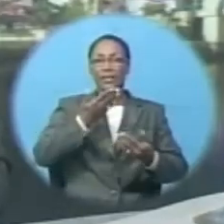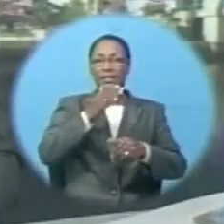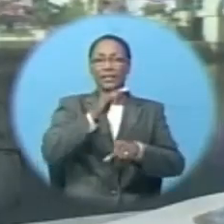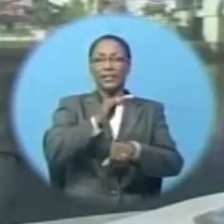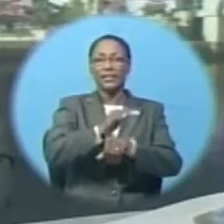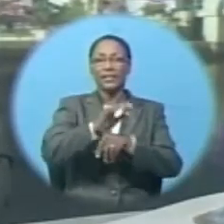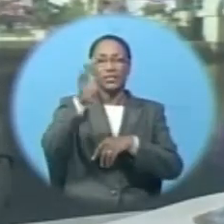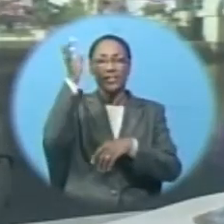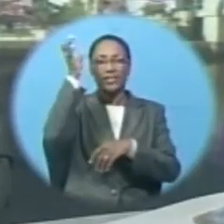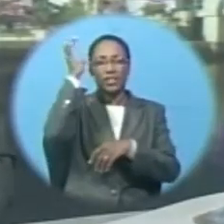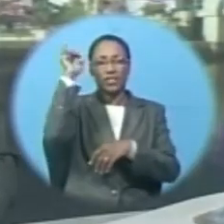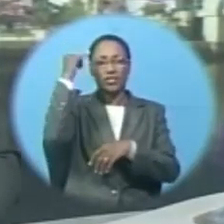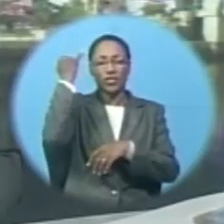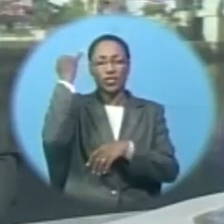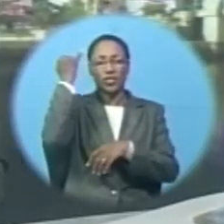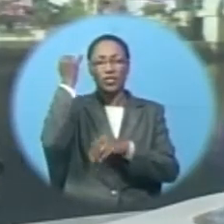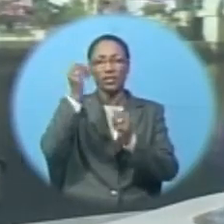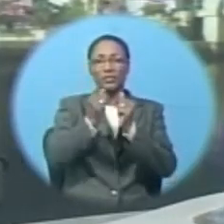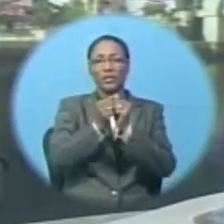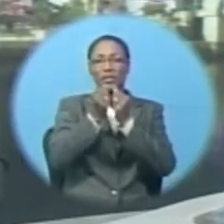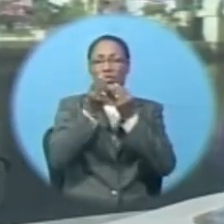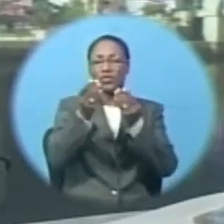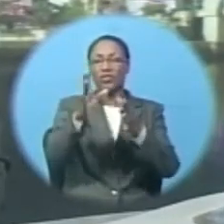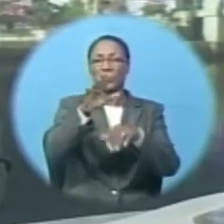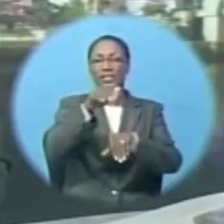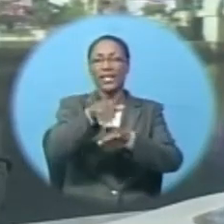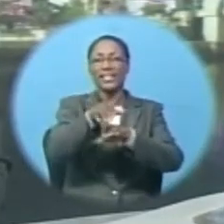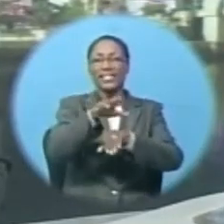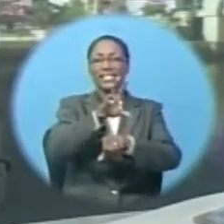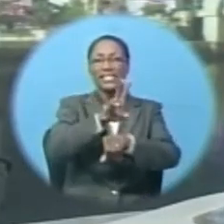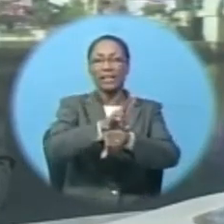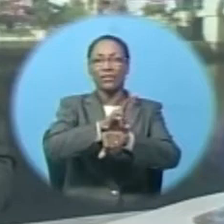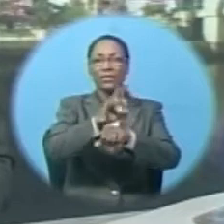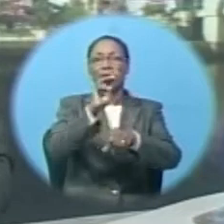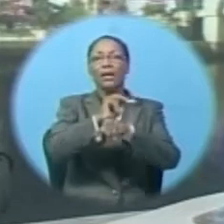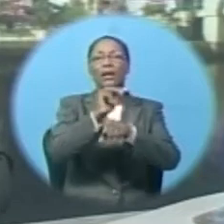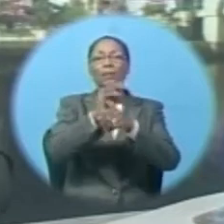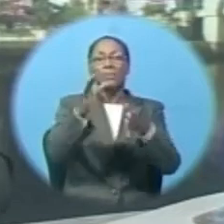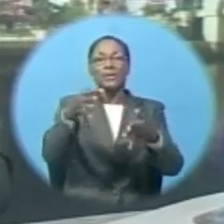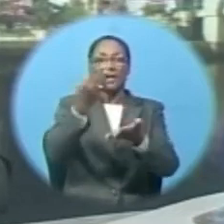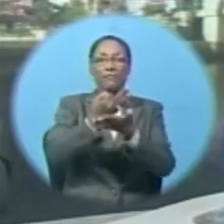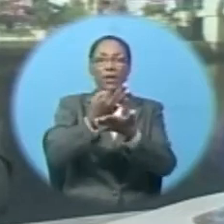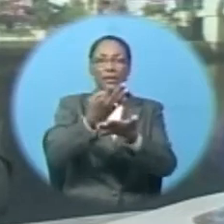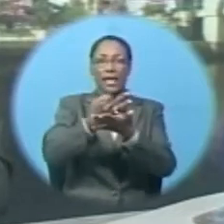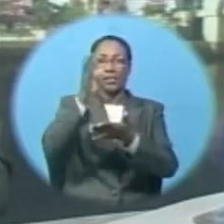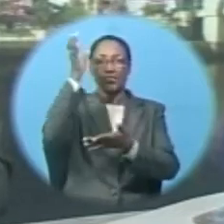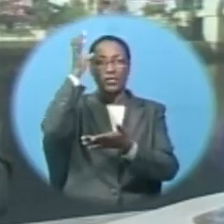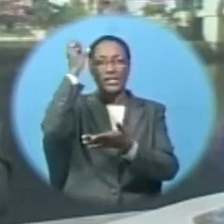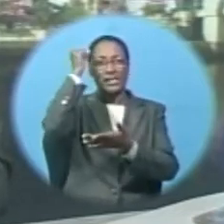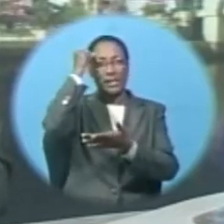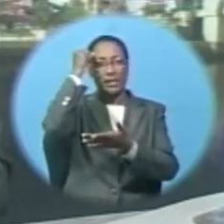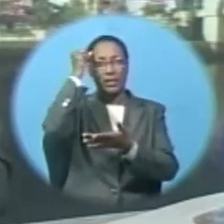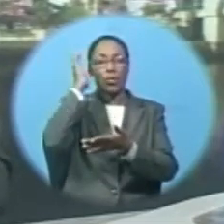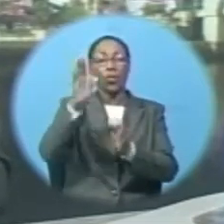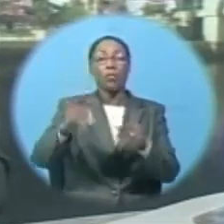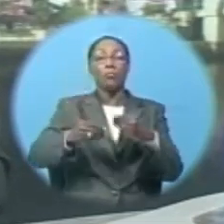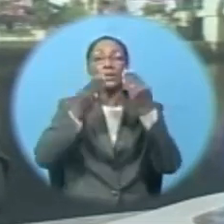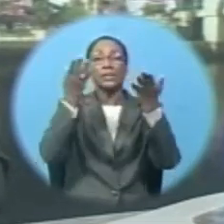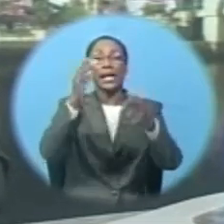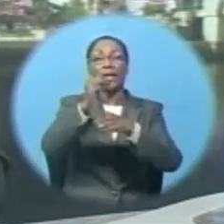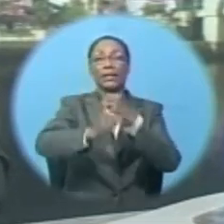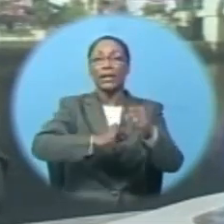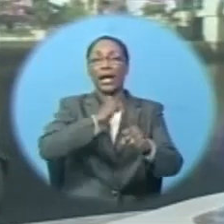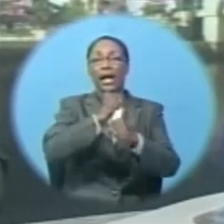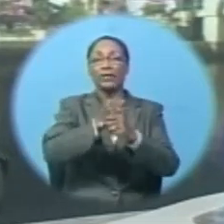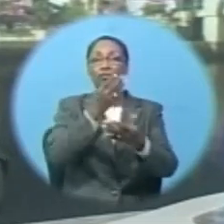Good evening. I'm Shane Jones, leading the news at 7. Minister of Finance Chris Sinclair will present the annual budget to